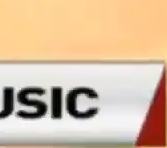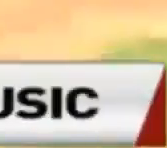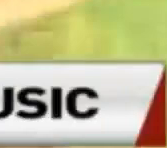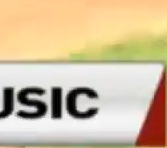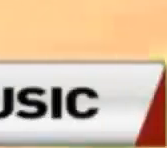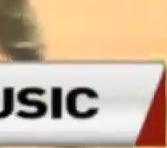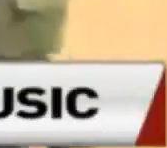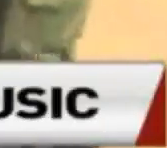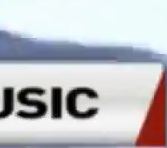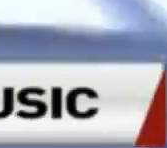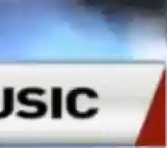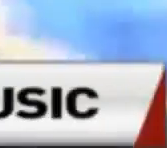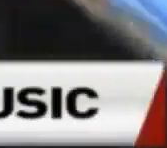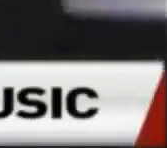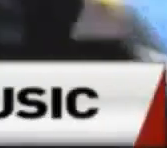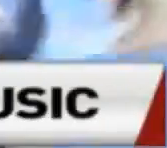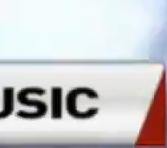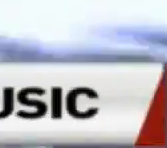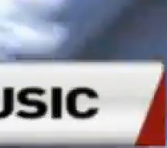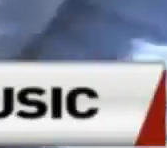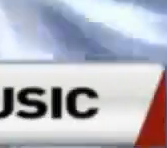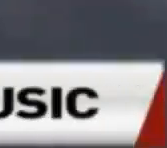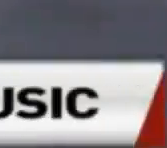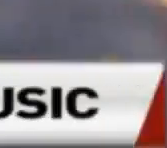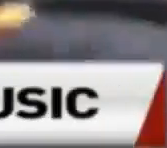Tonight, gunshots,